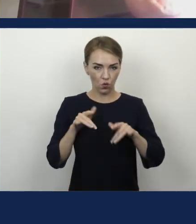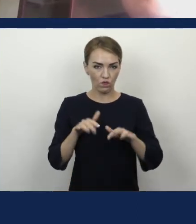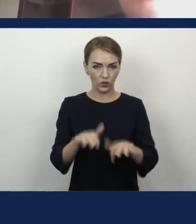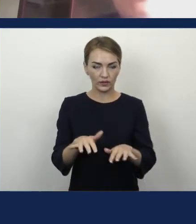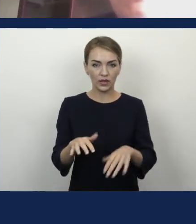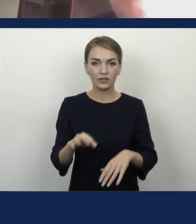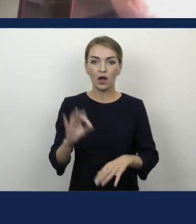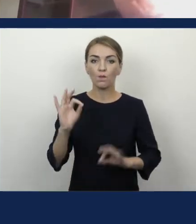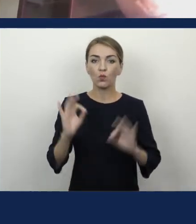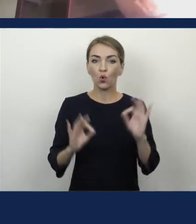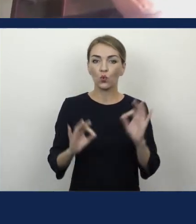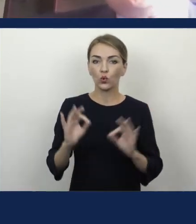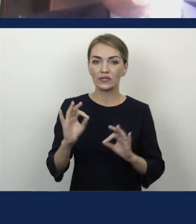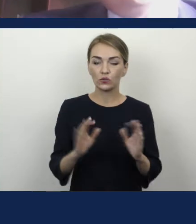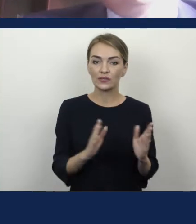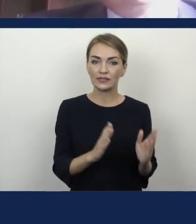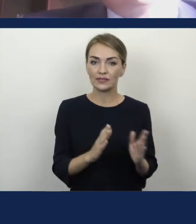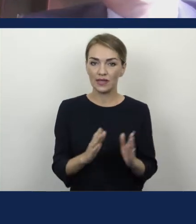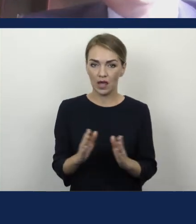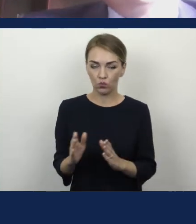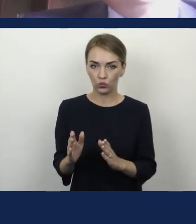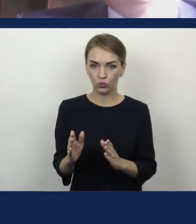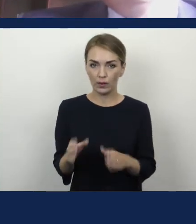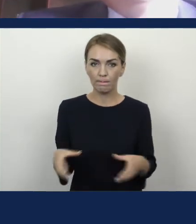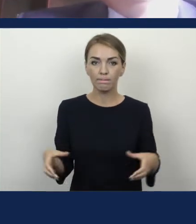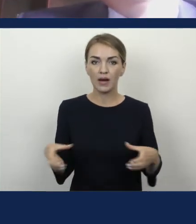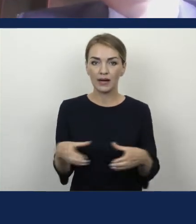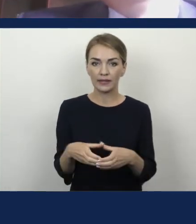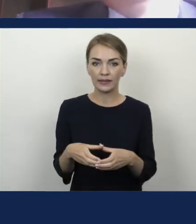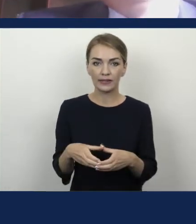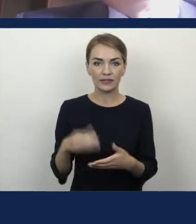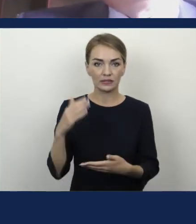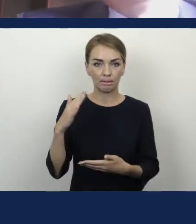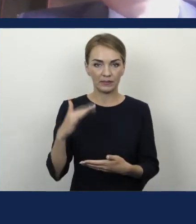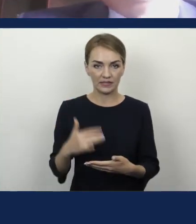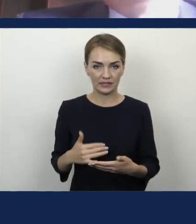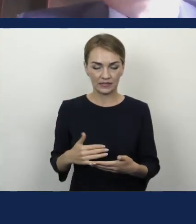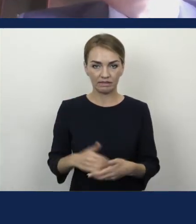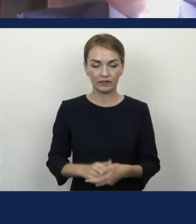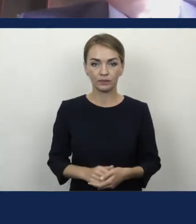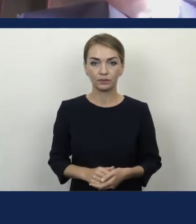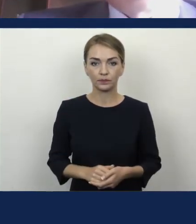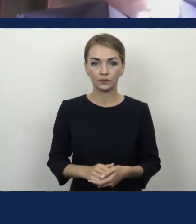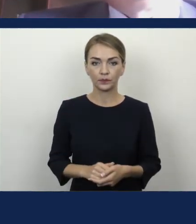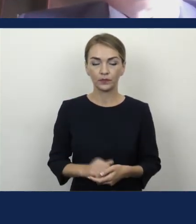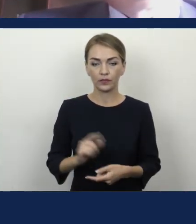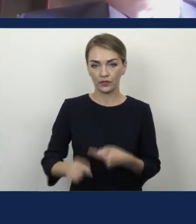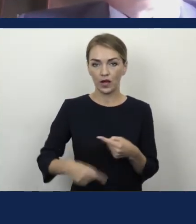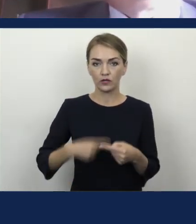proportional representation system. Next slide, please.